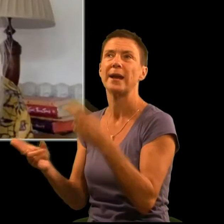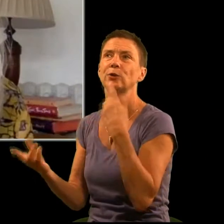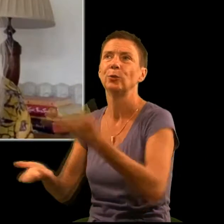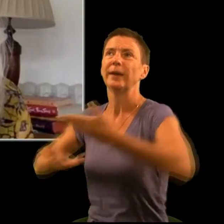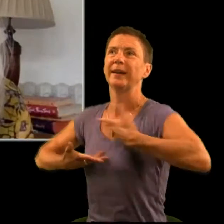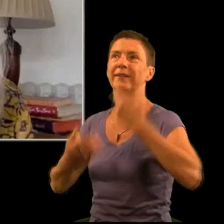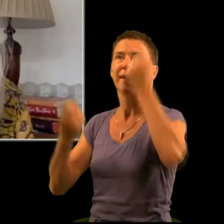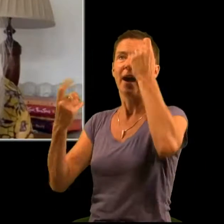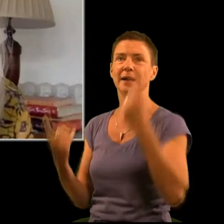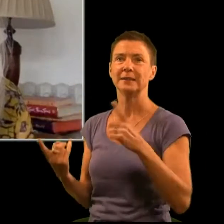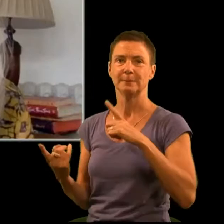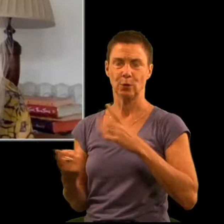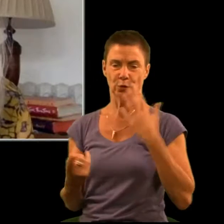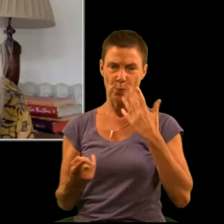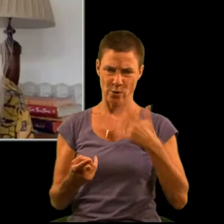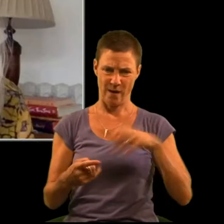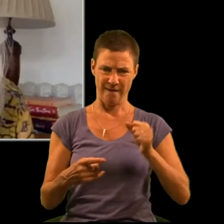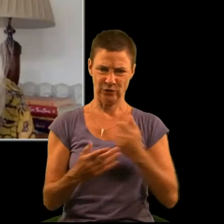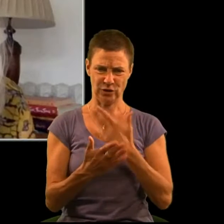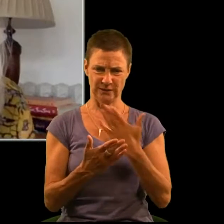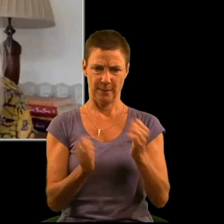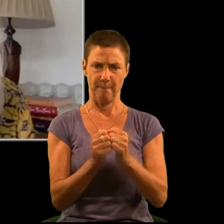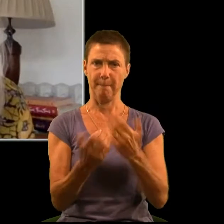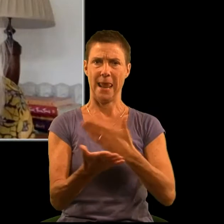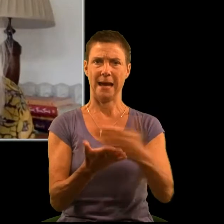But the blank sheet of paper,